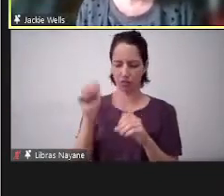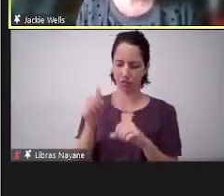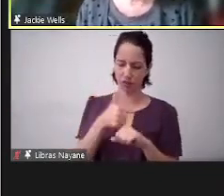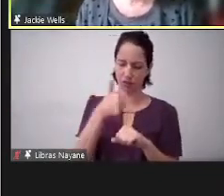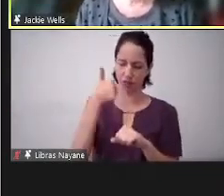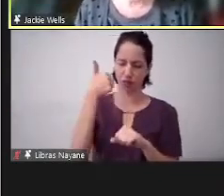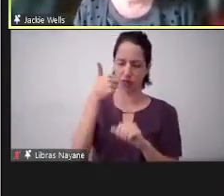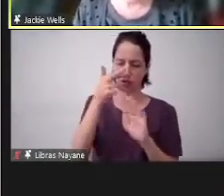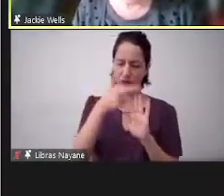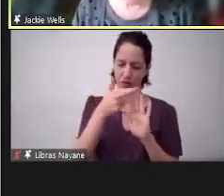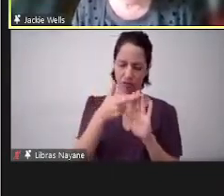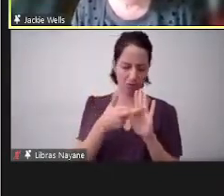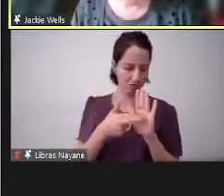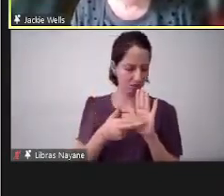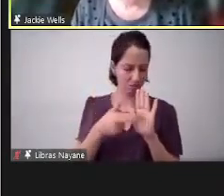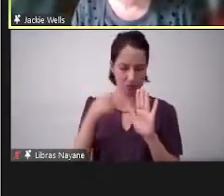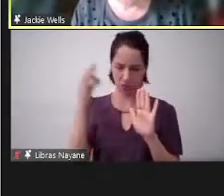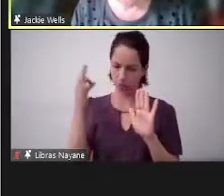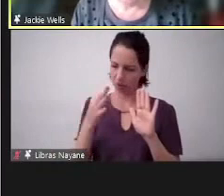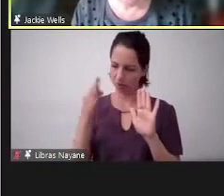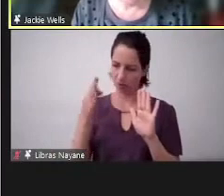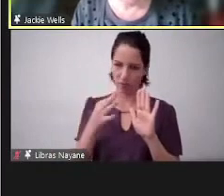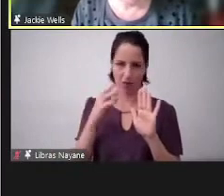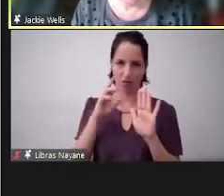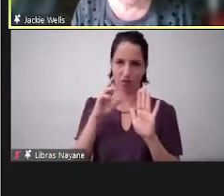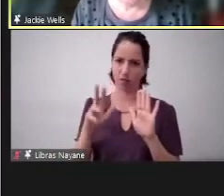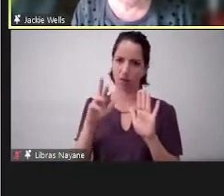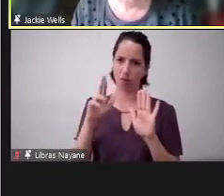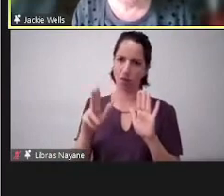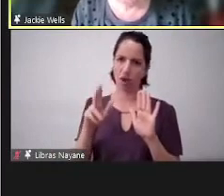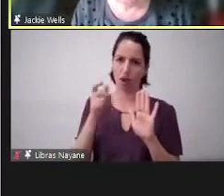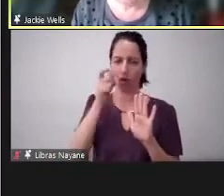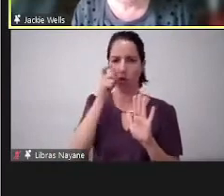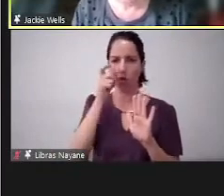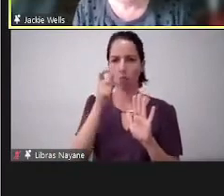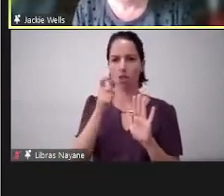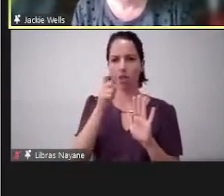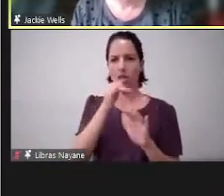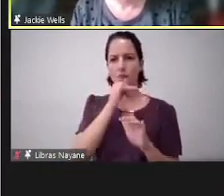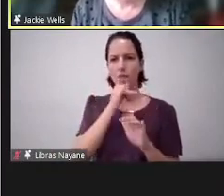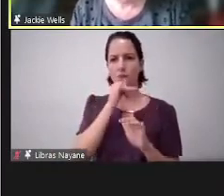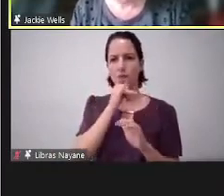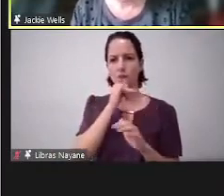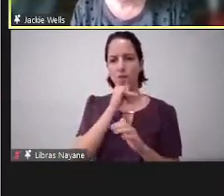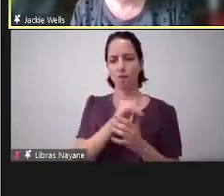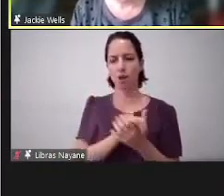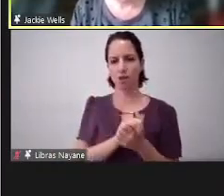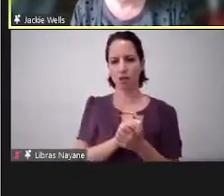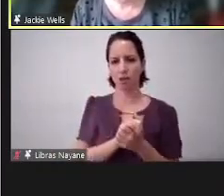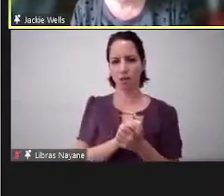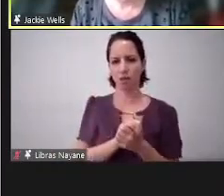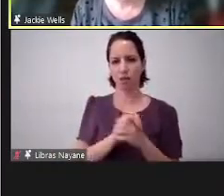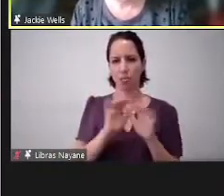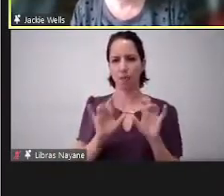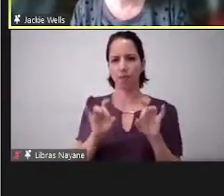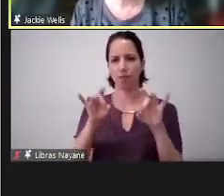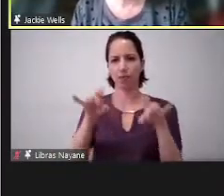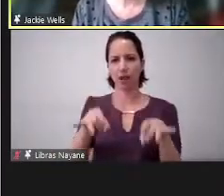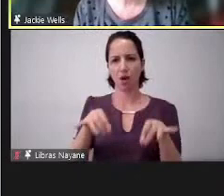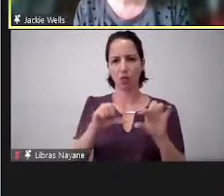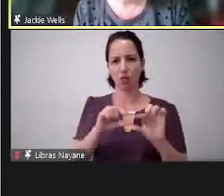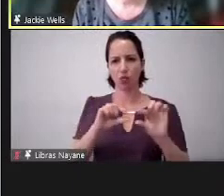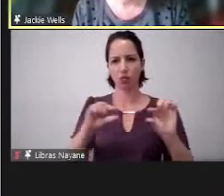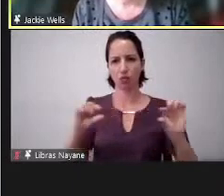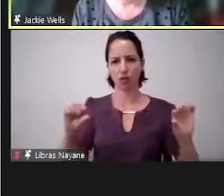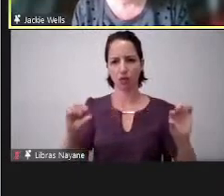If we look at the example of the bottom line here, a shift to TEE, this reform in particular failed to